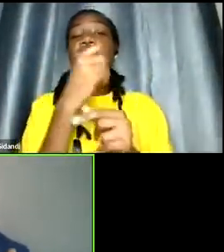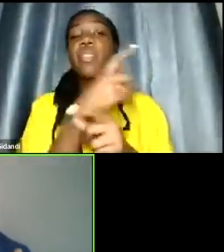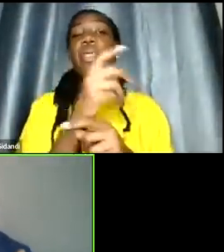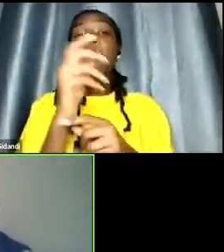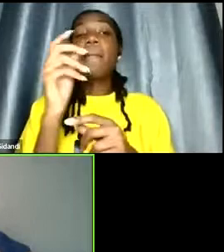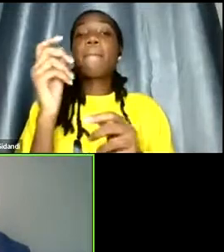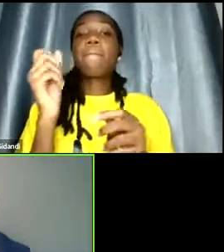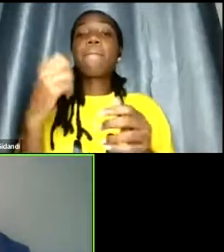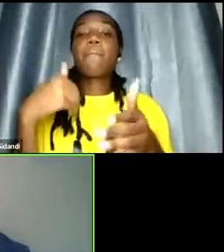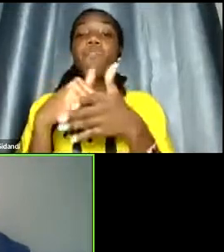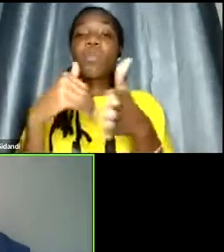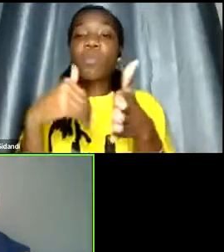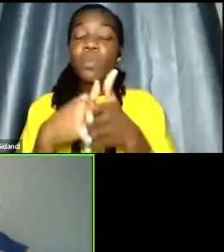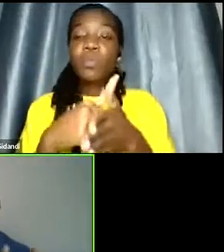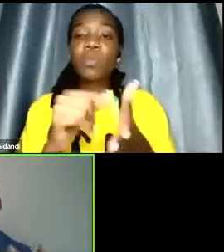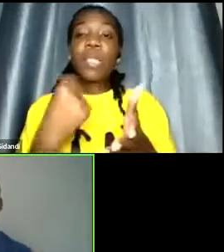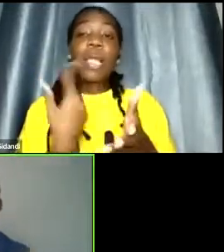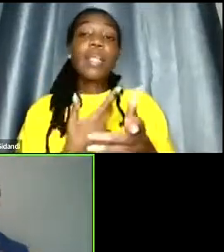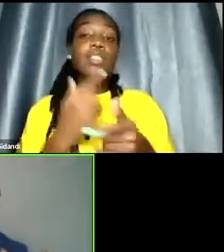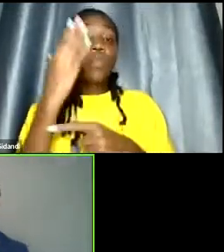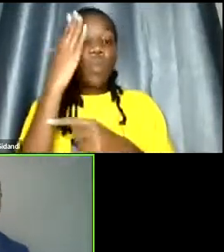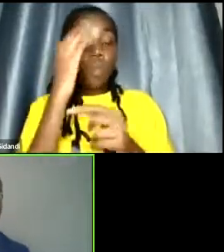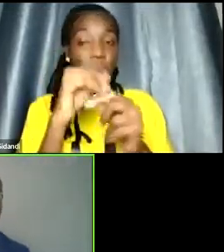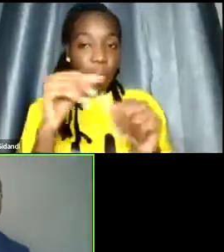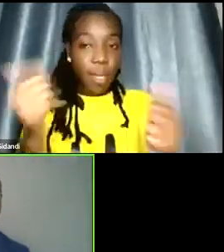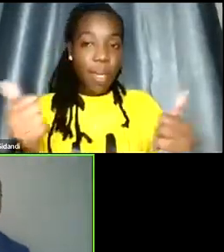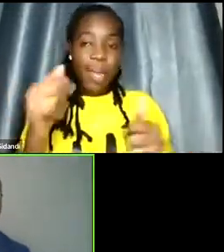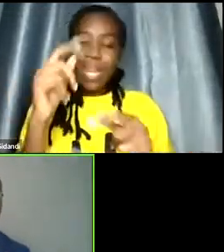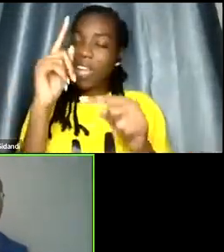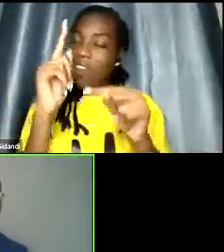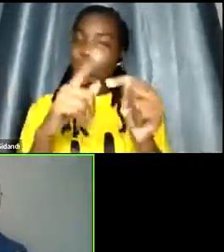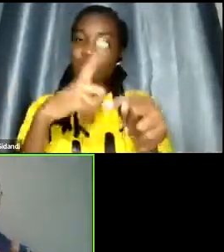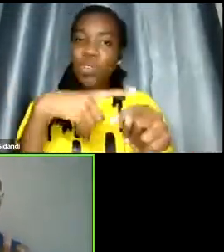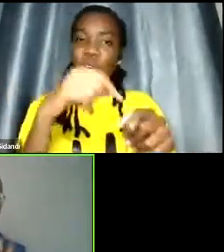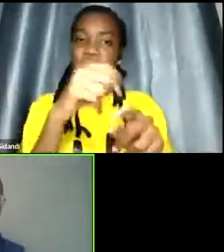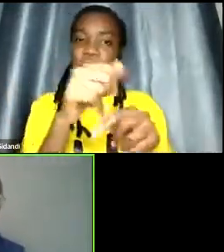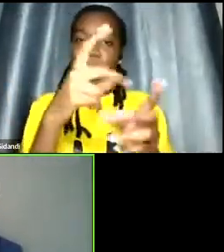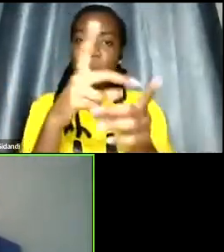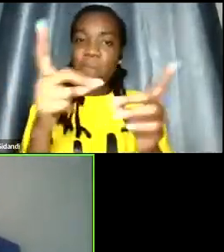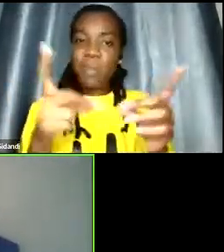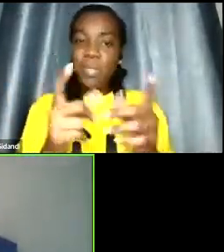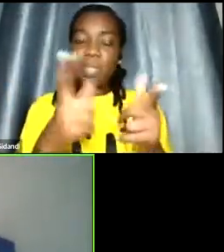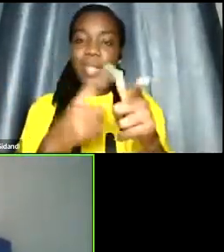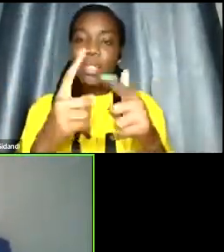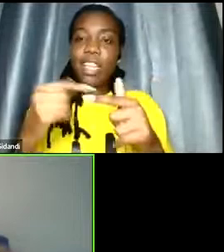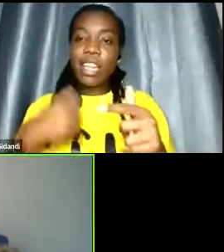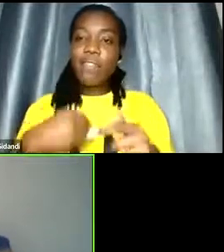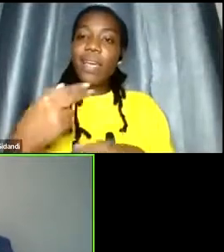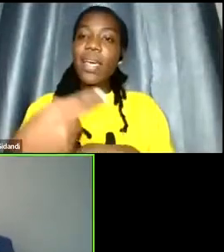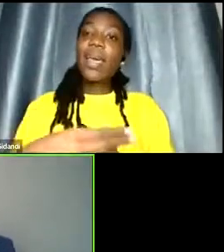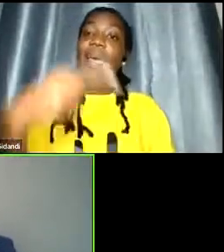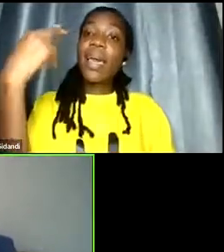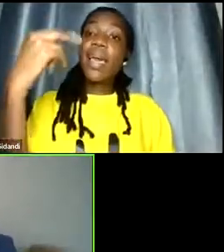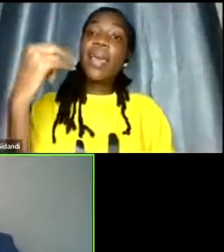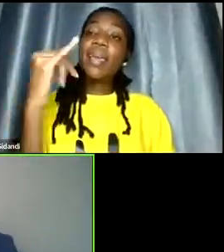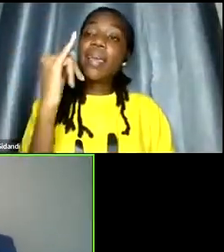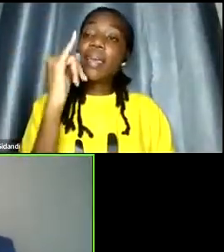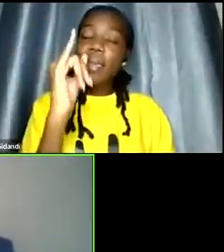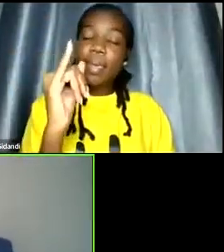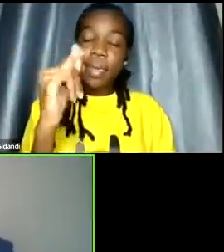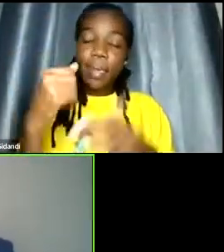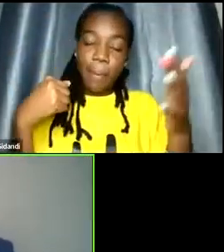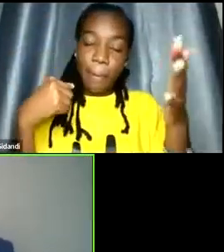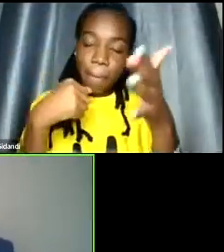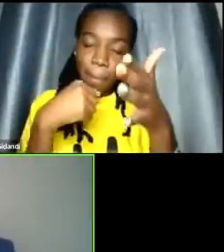that you can't just move from having an organizational learning, which is sporadic, to having a high impact performing organization without going through certain